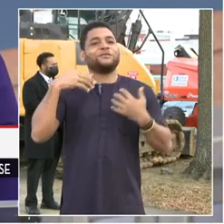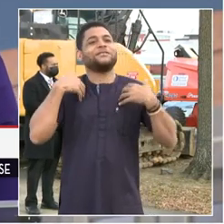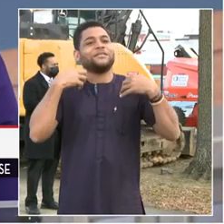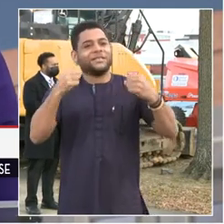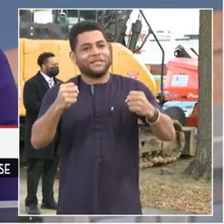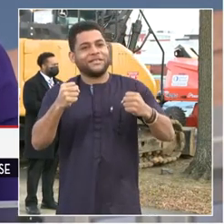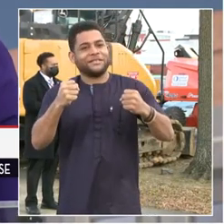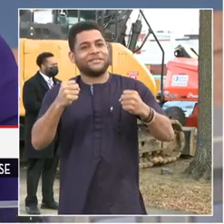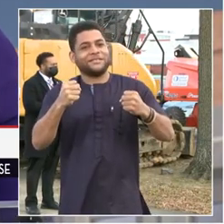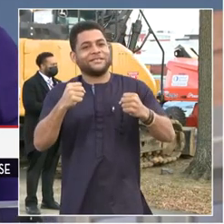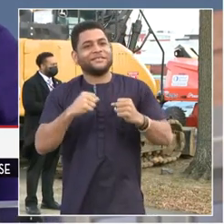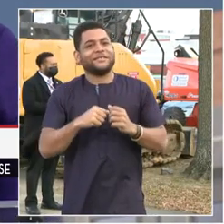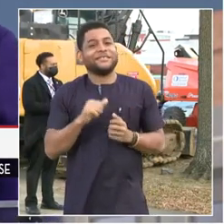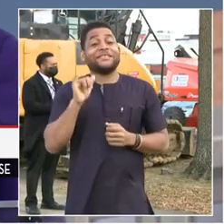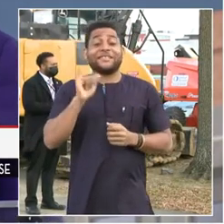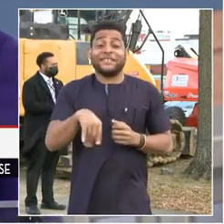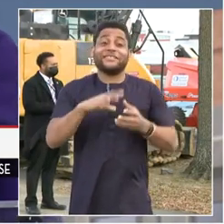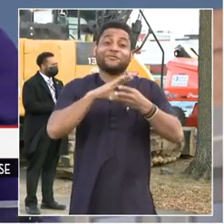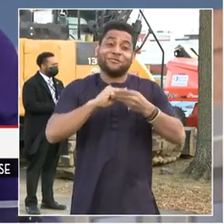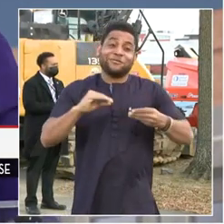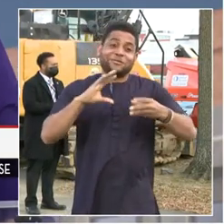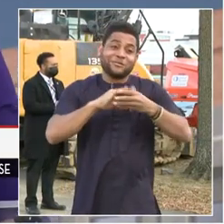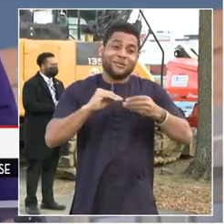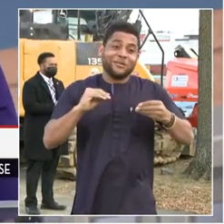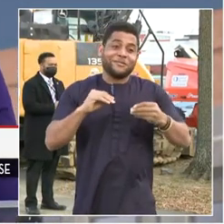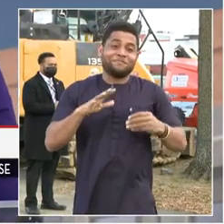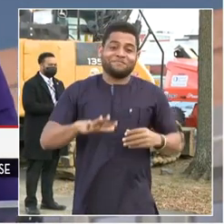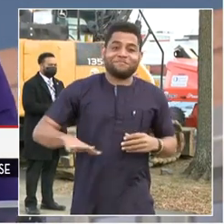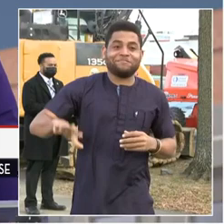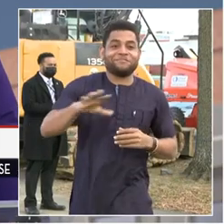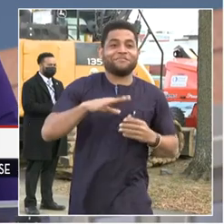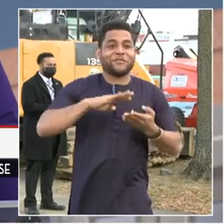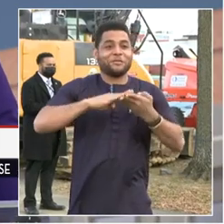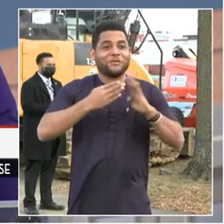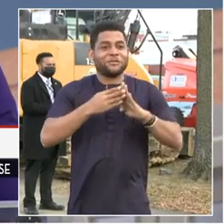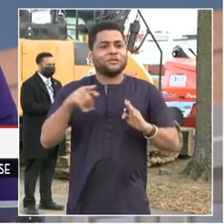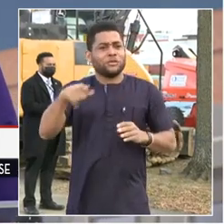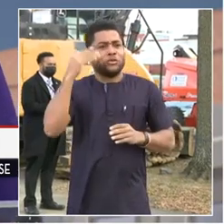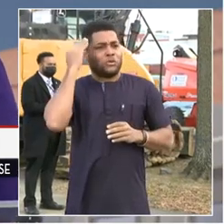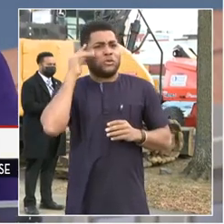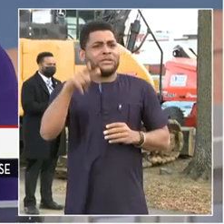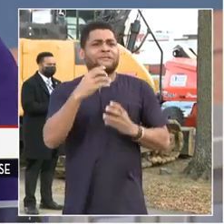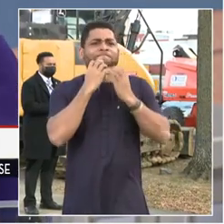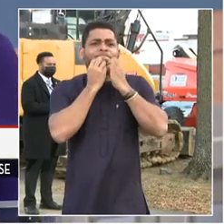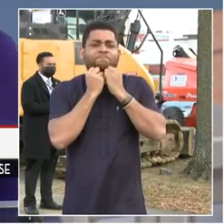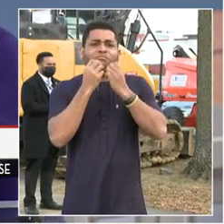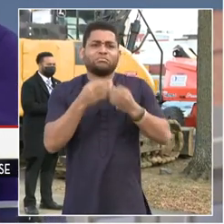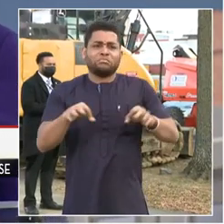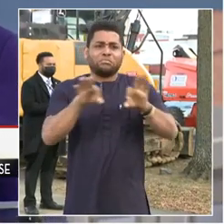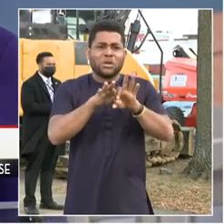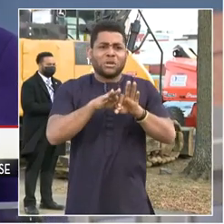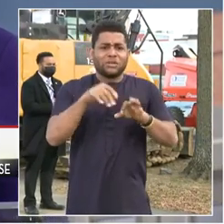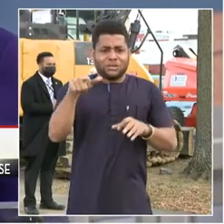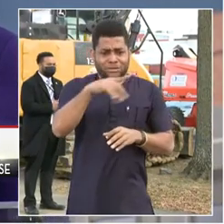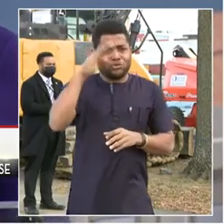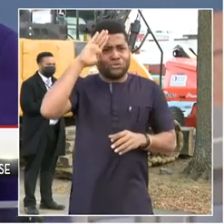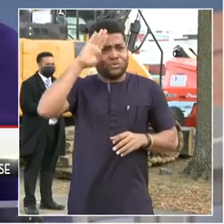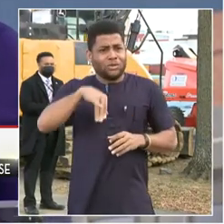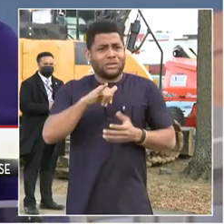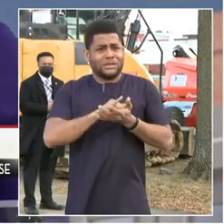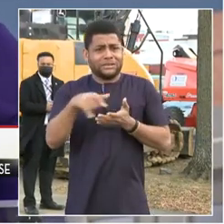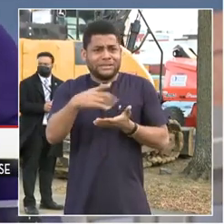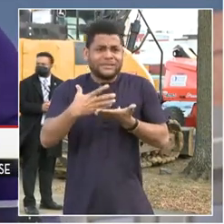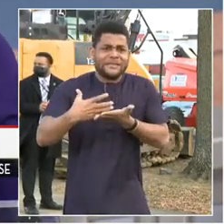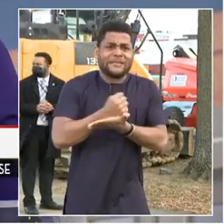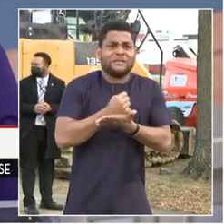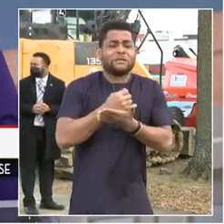It's also the story of a community who knows their worth and who know that they deserve No matter how